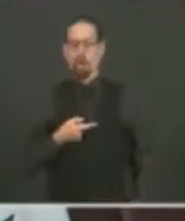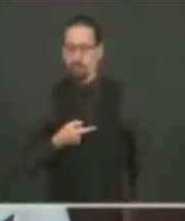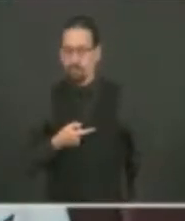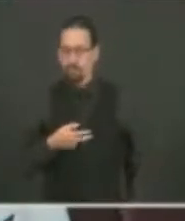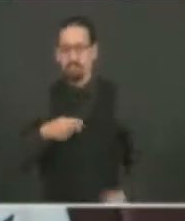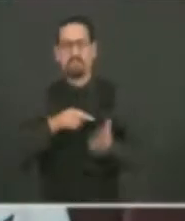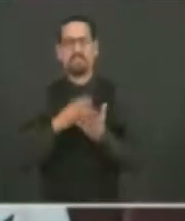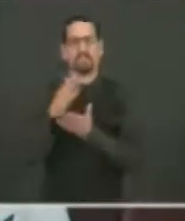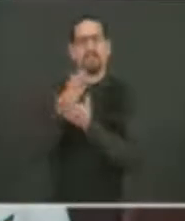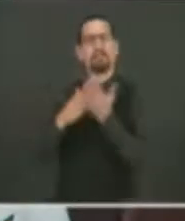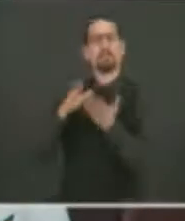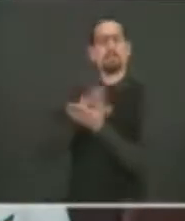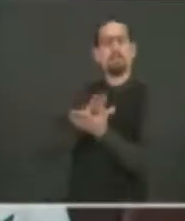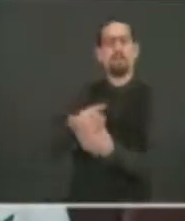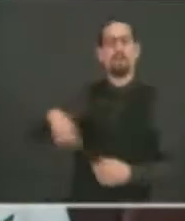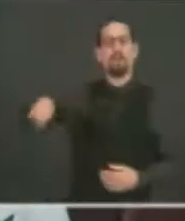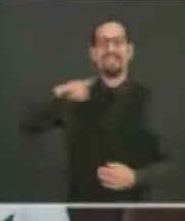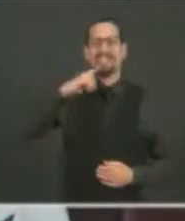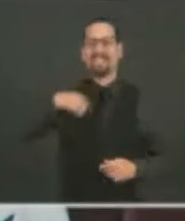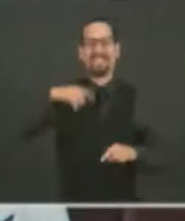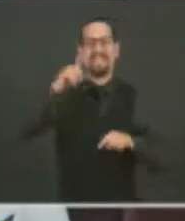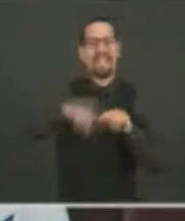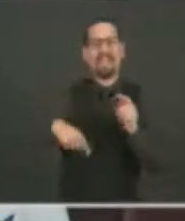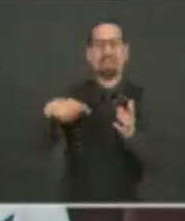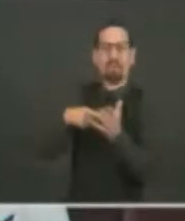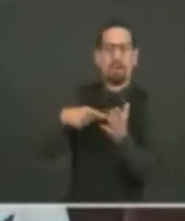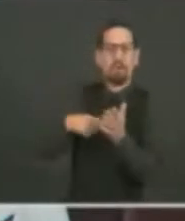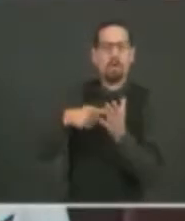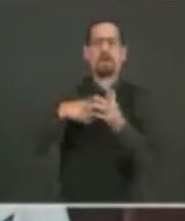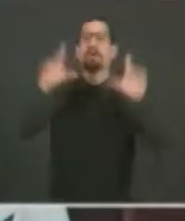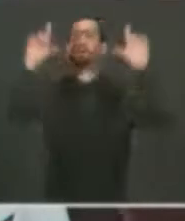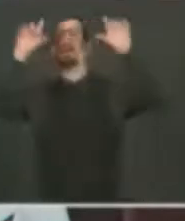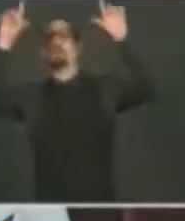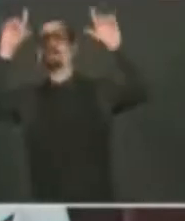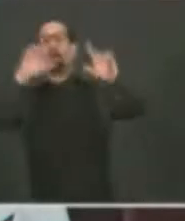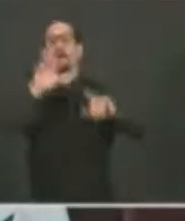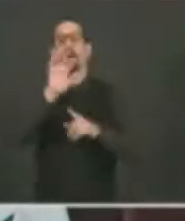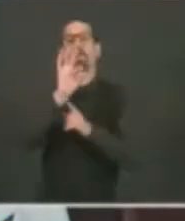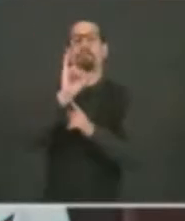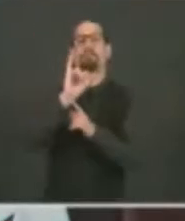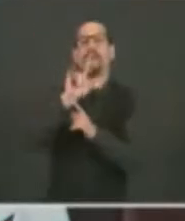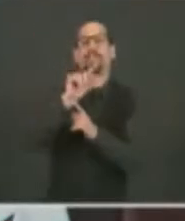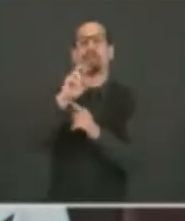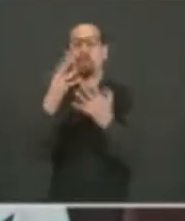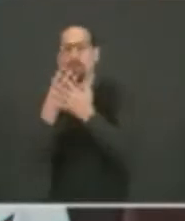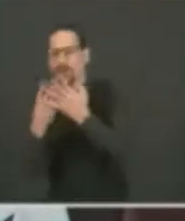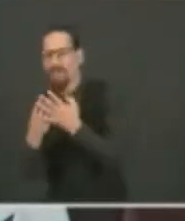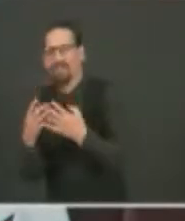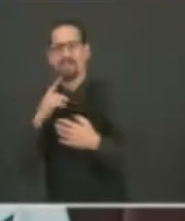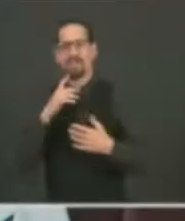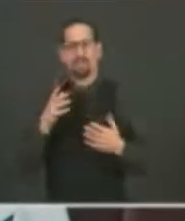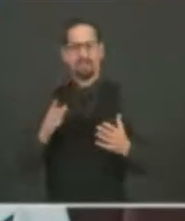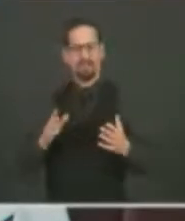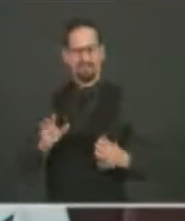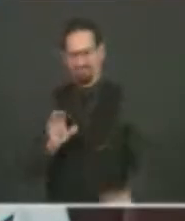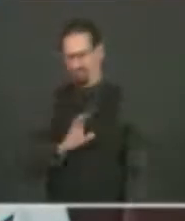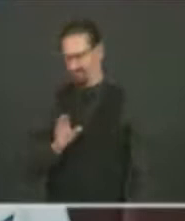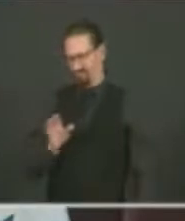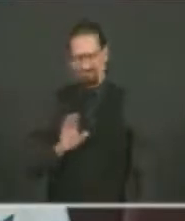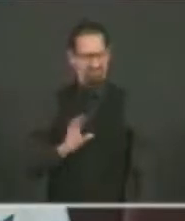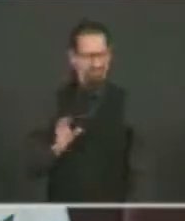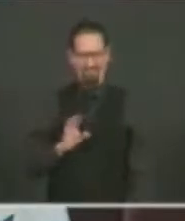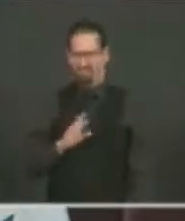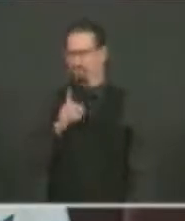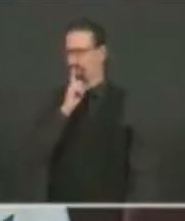Experts say you don't need to. I would encourage you to look at the science. I've heard some superintendents and school committees say, it just doesn't seem rational